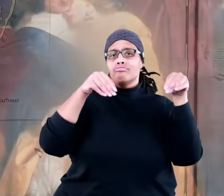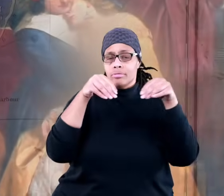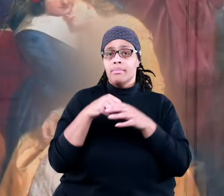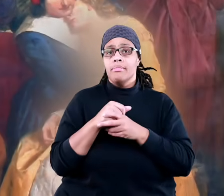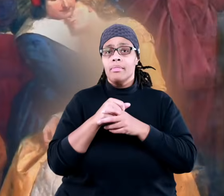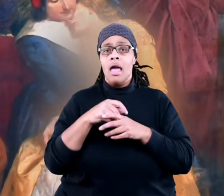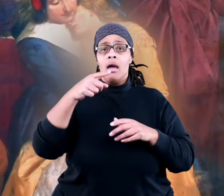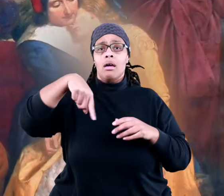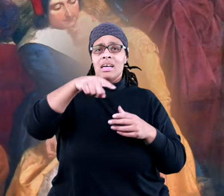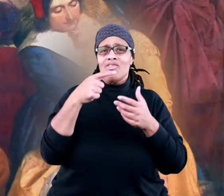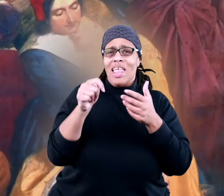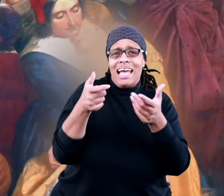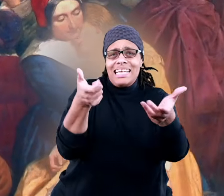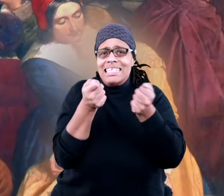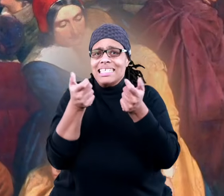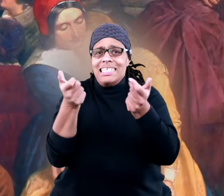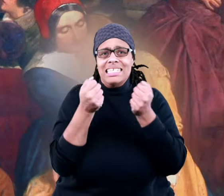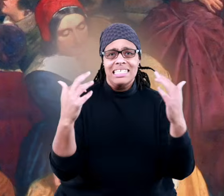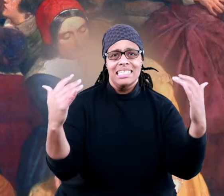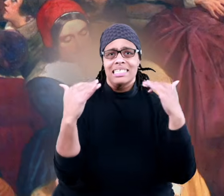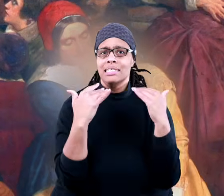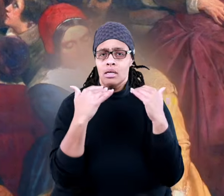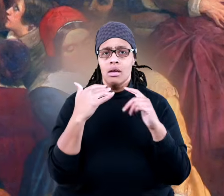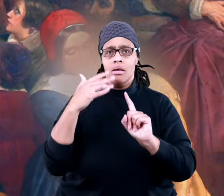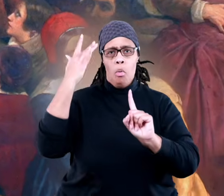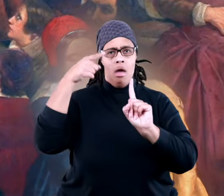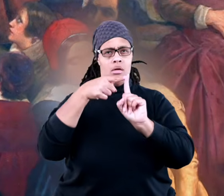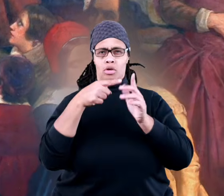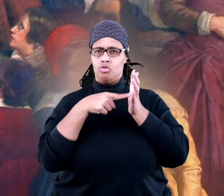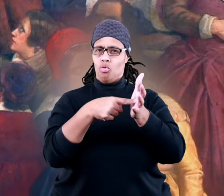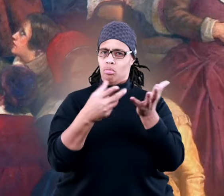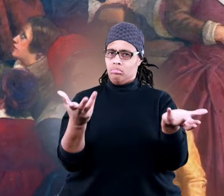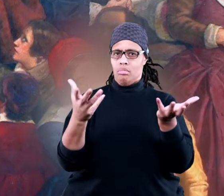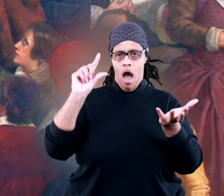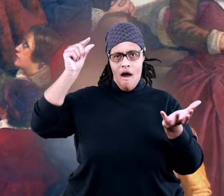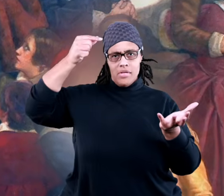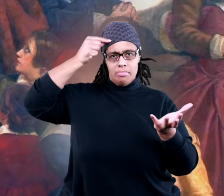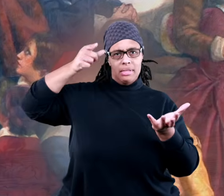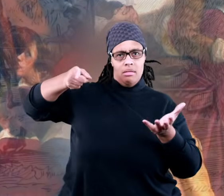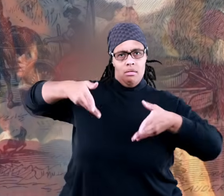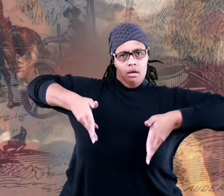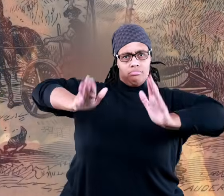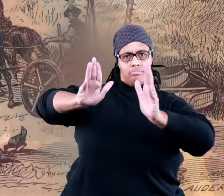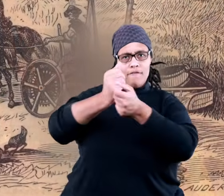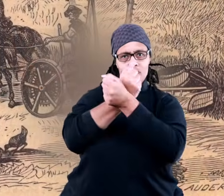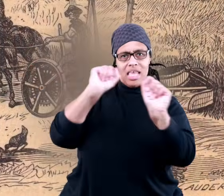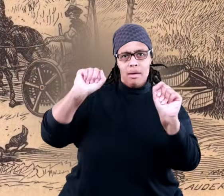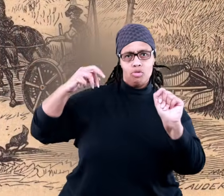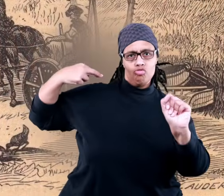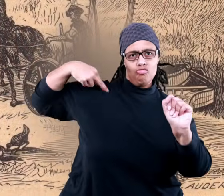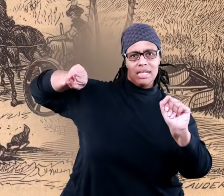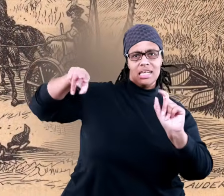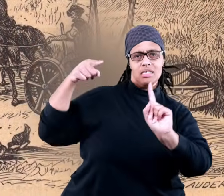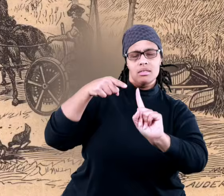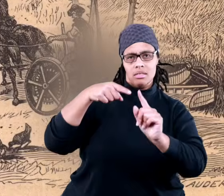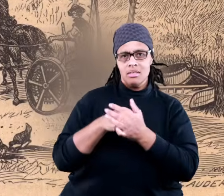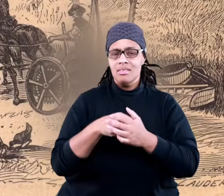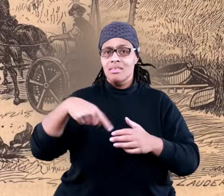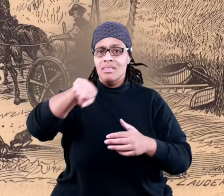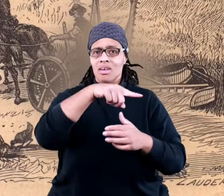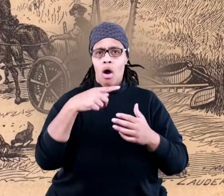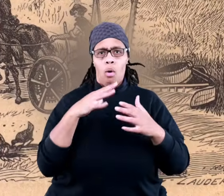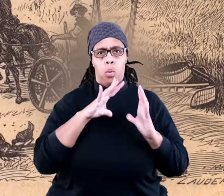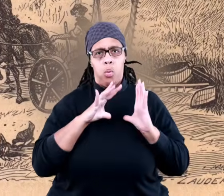attract settlers by establishing a representative government and allowing freedom of religion. These colonies were great for